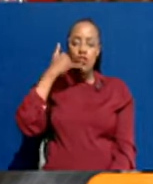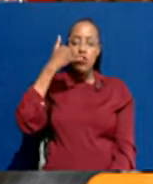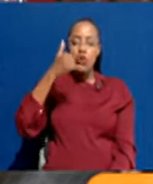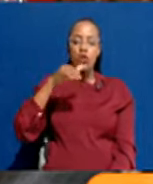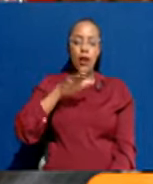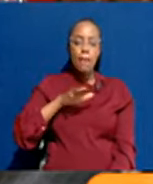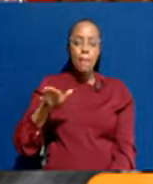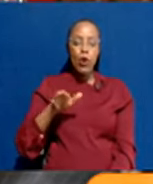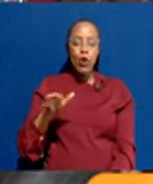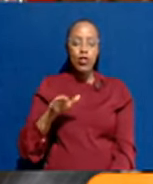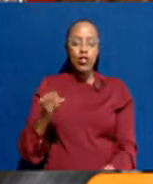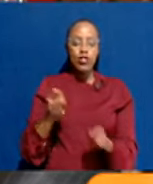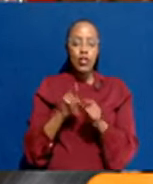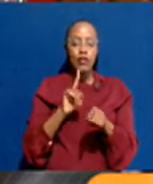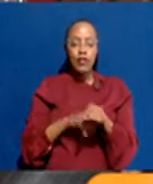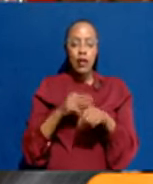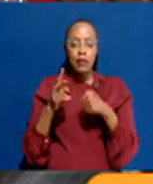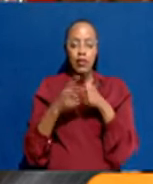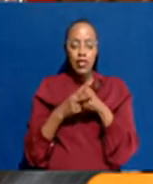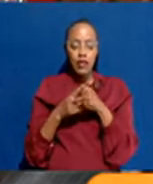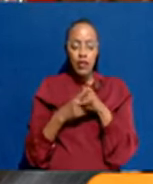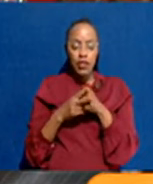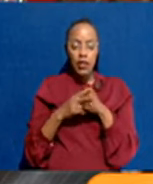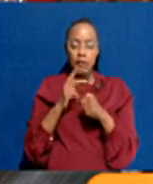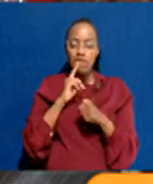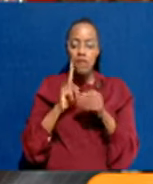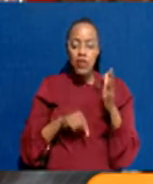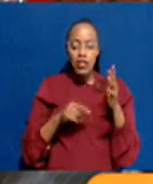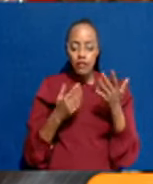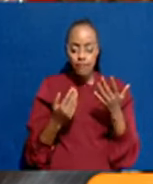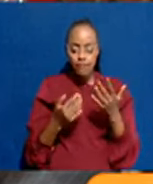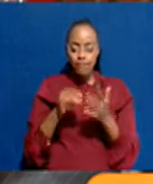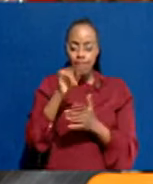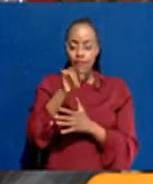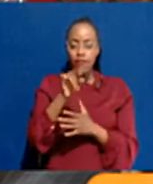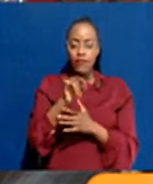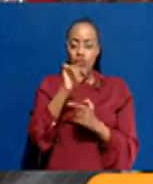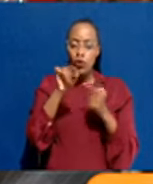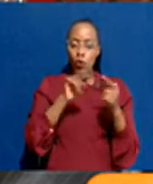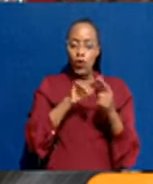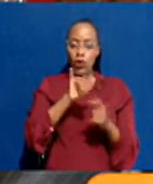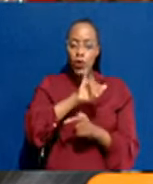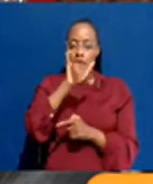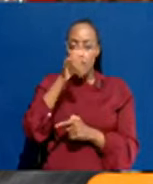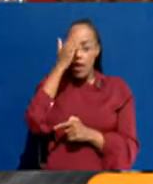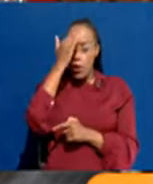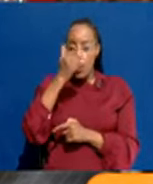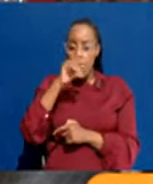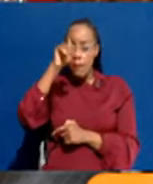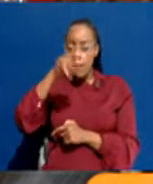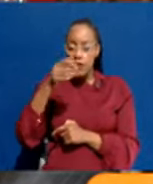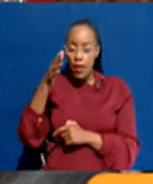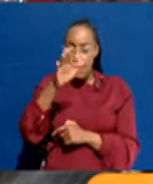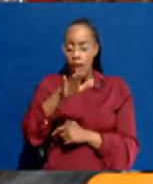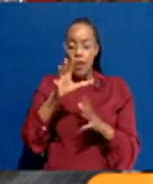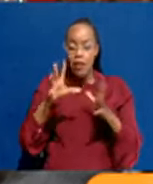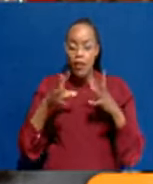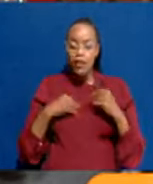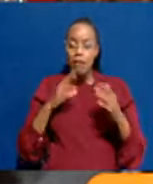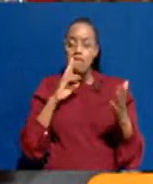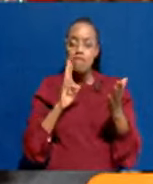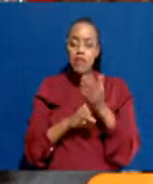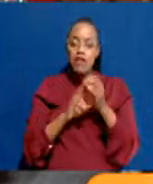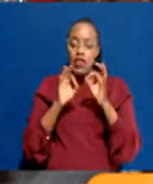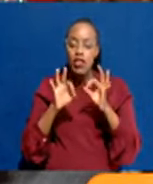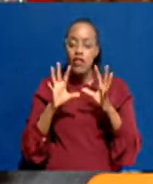in the morning, like 7 o'clock. I told him, Your Excellency, when are you coming? Because we have to come and accept the result. Because if you